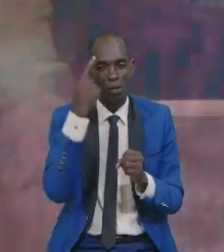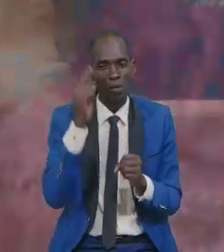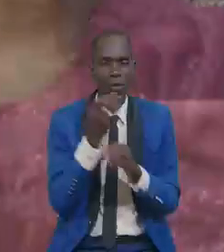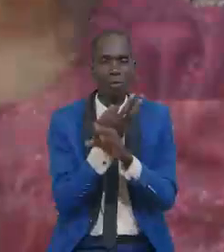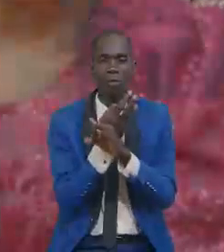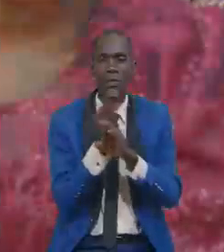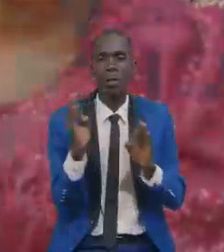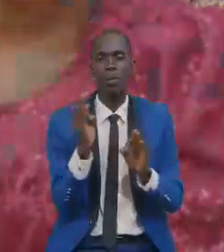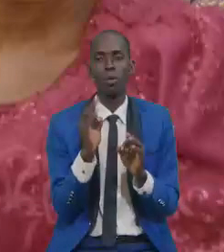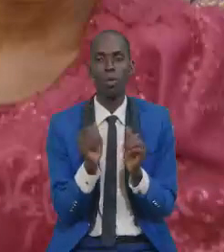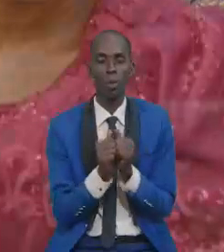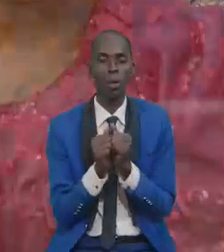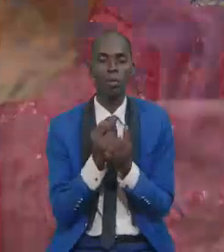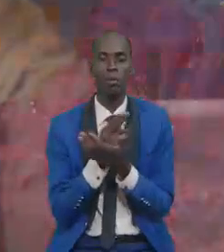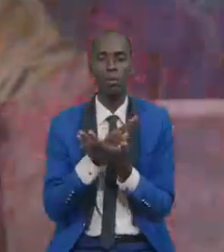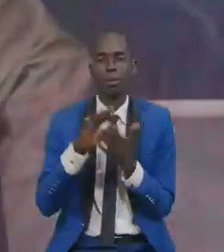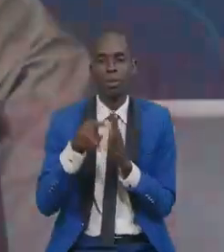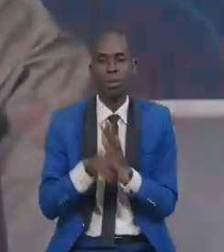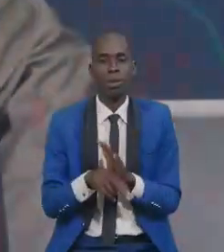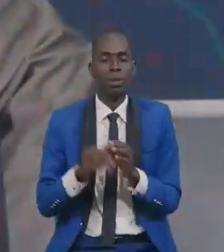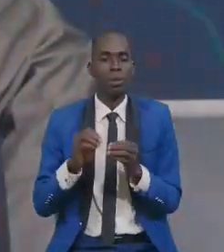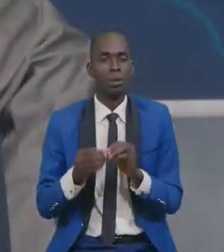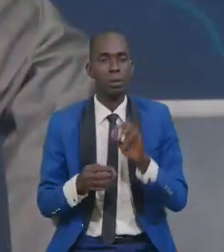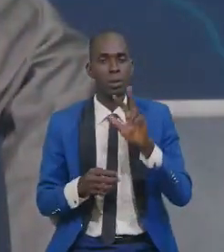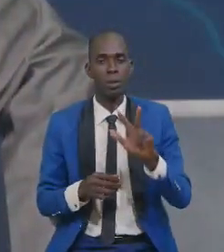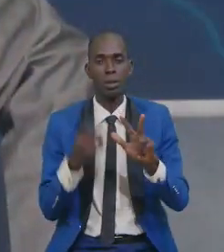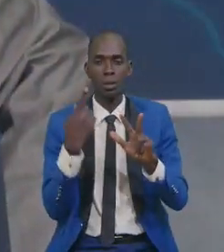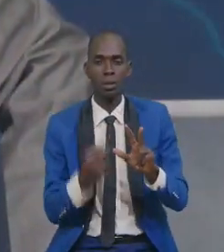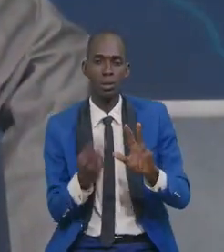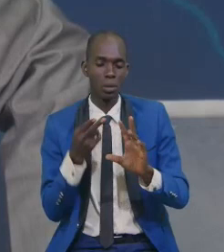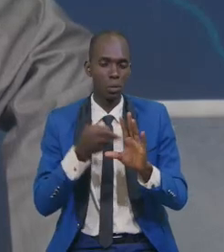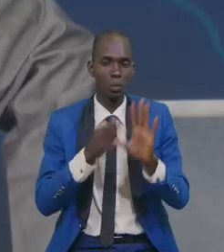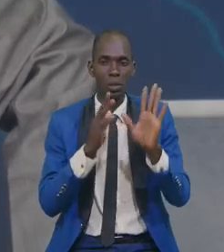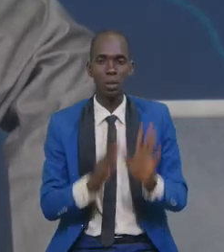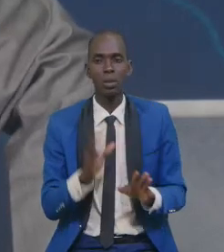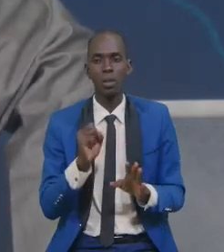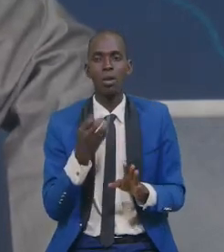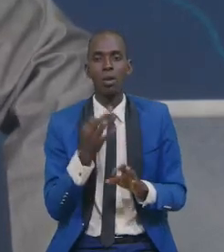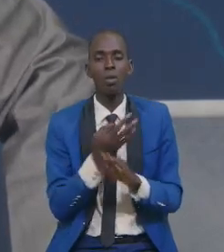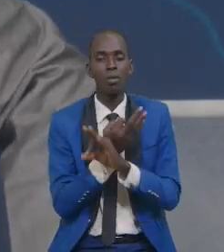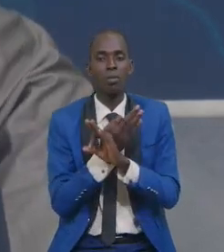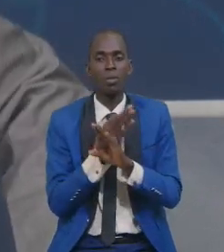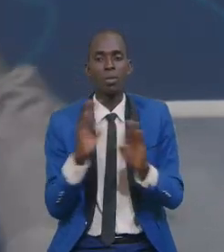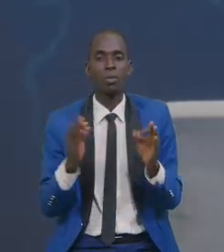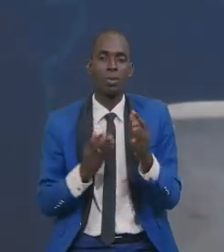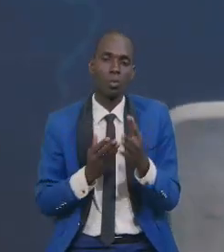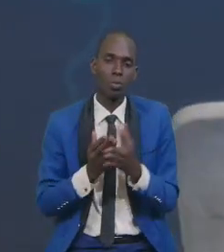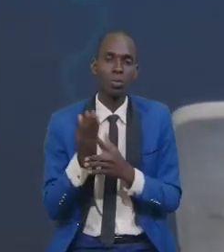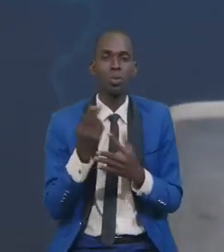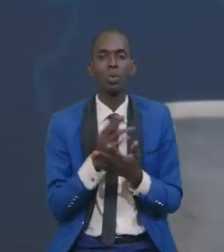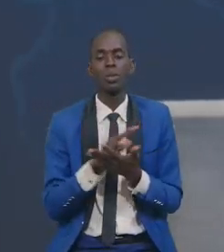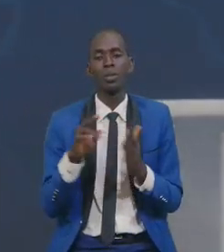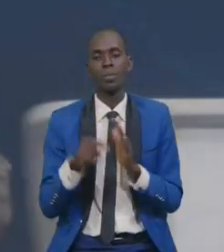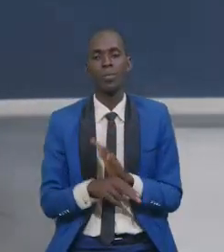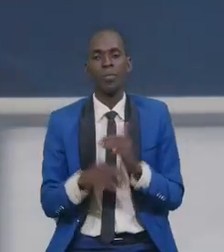with holiness. Number three, the partakers of freedom through holiness. Look at